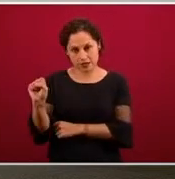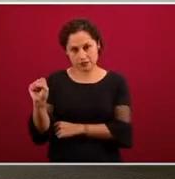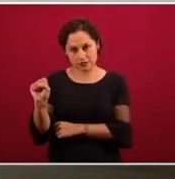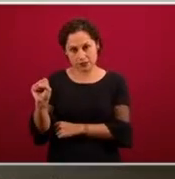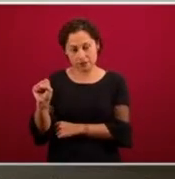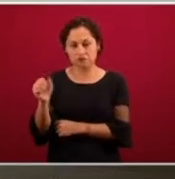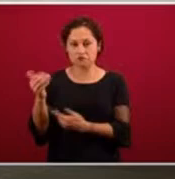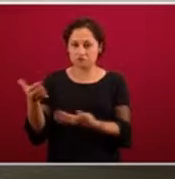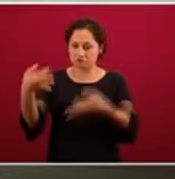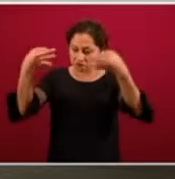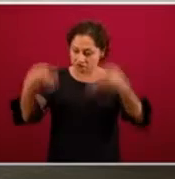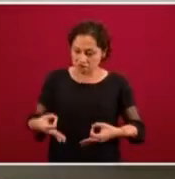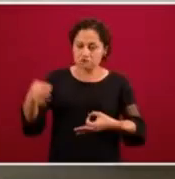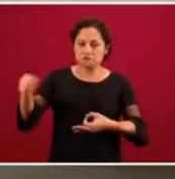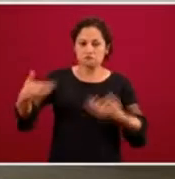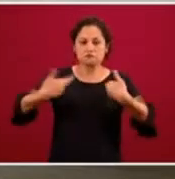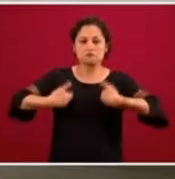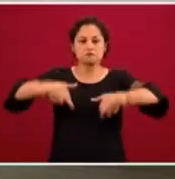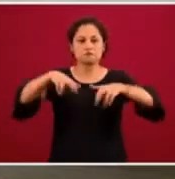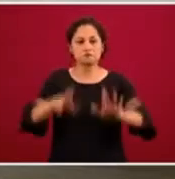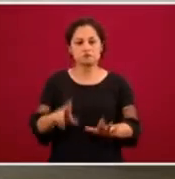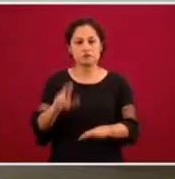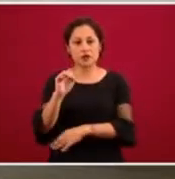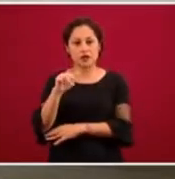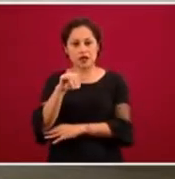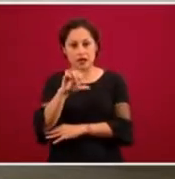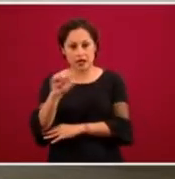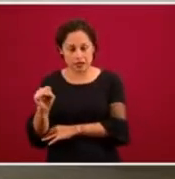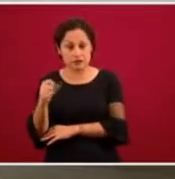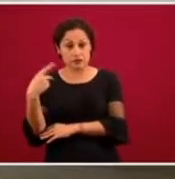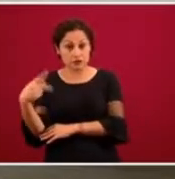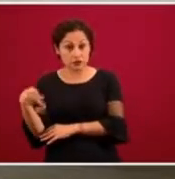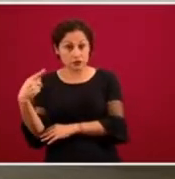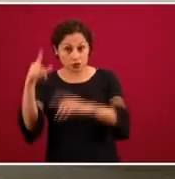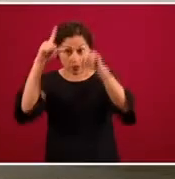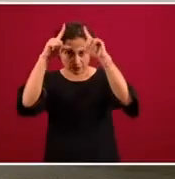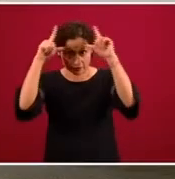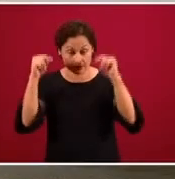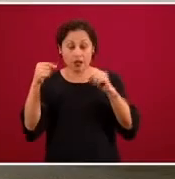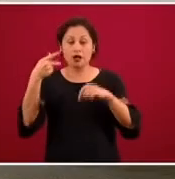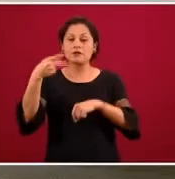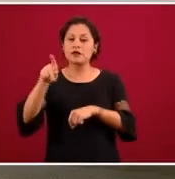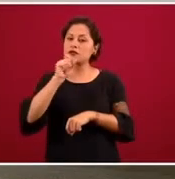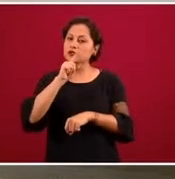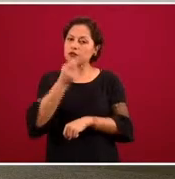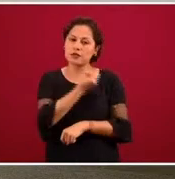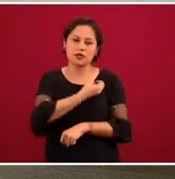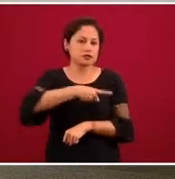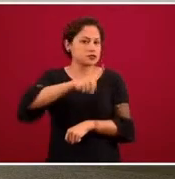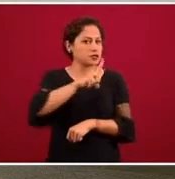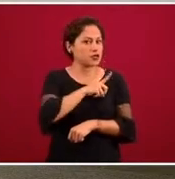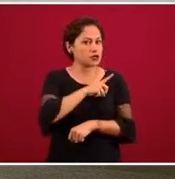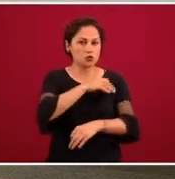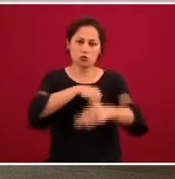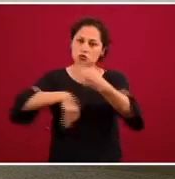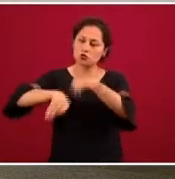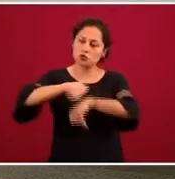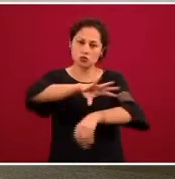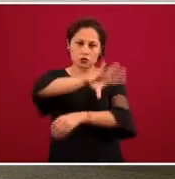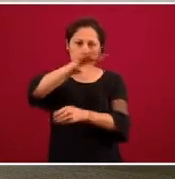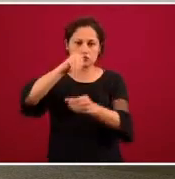Mariana Maribel Cepeda. You represent not only IMSS, but also all the health